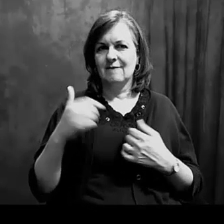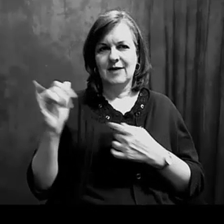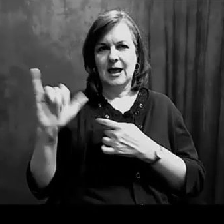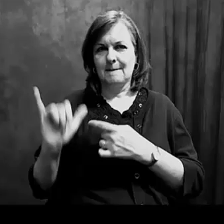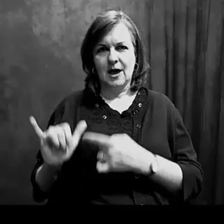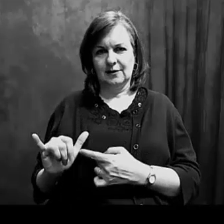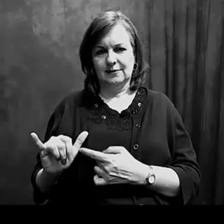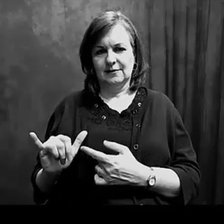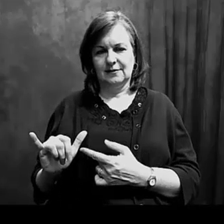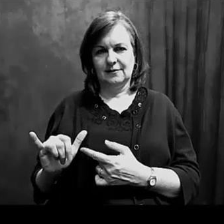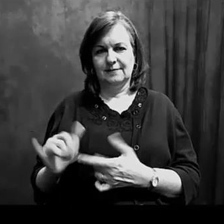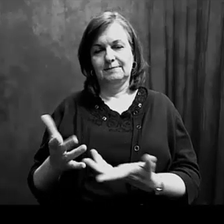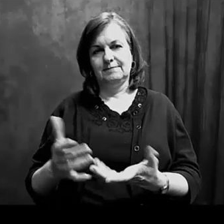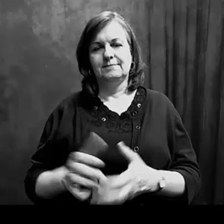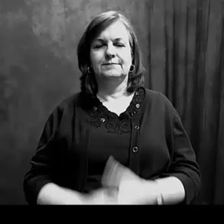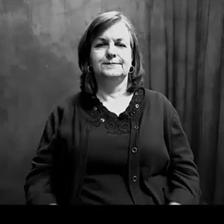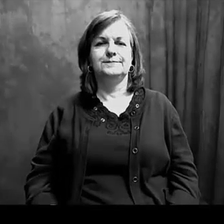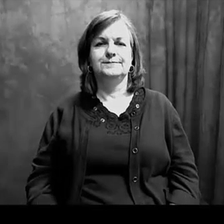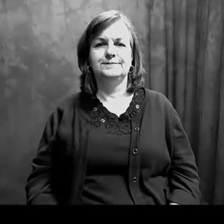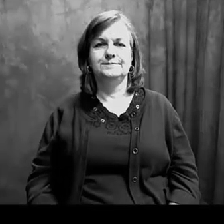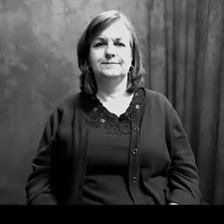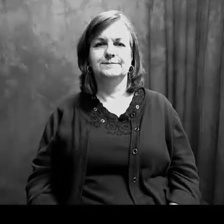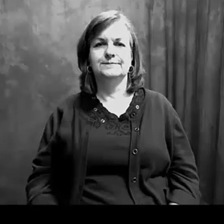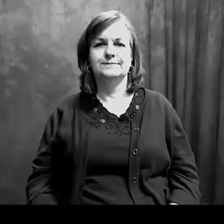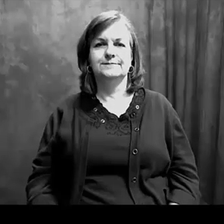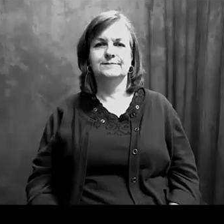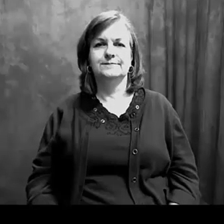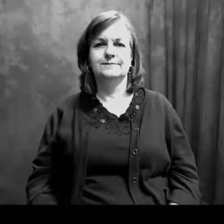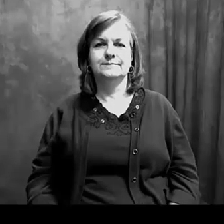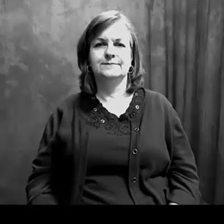antibodies. That's more than half the battle.